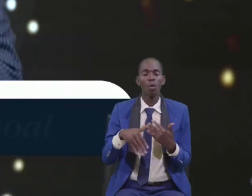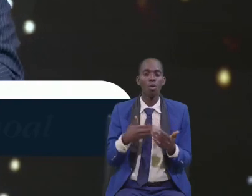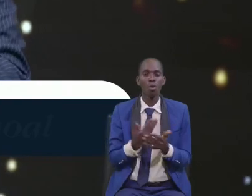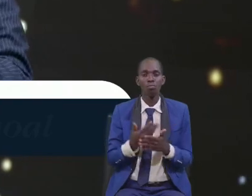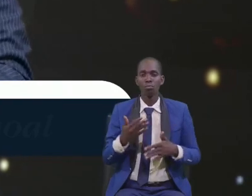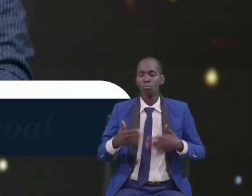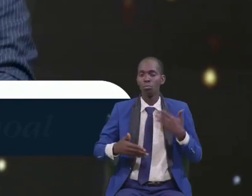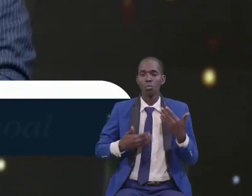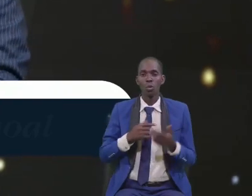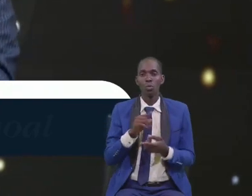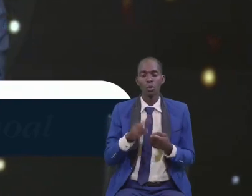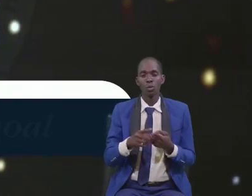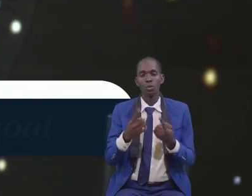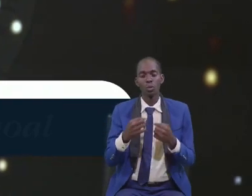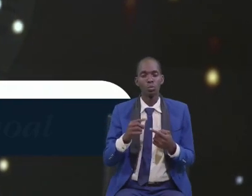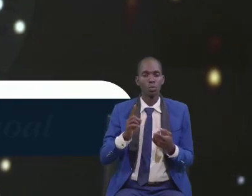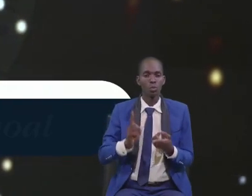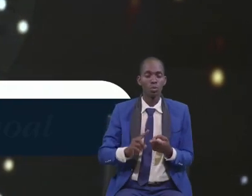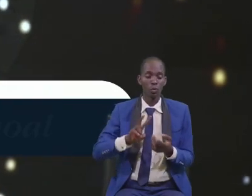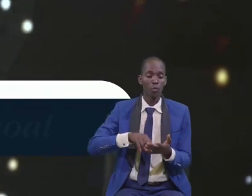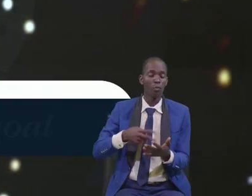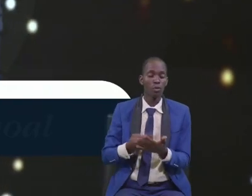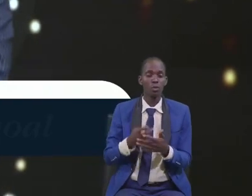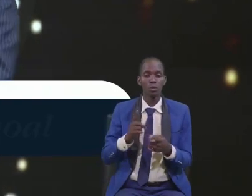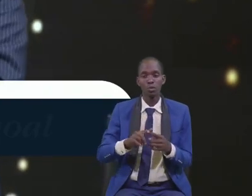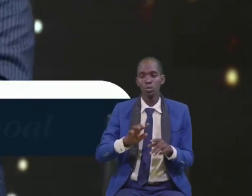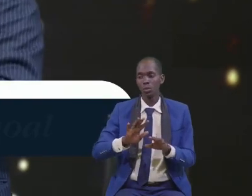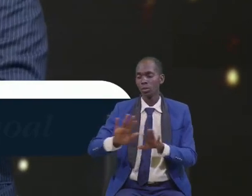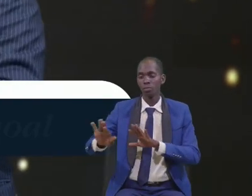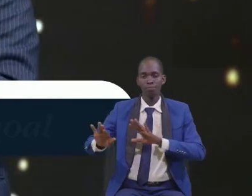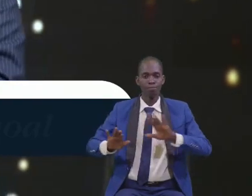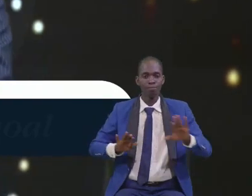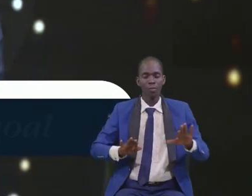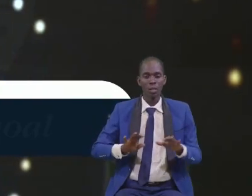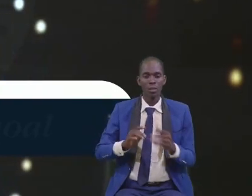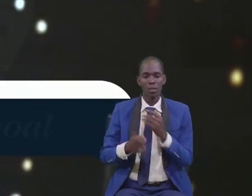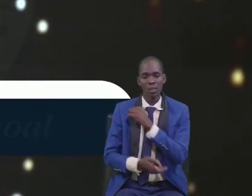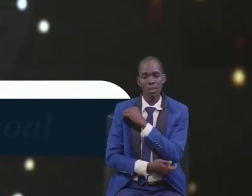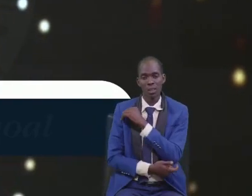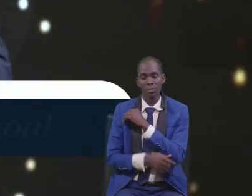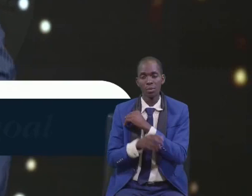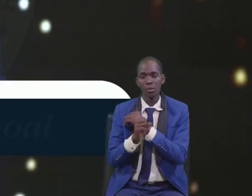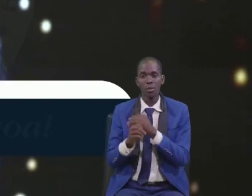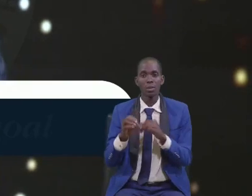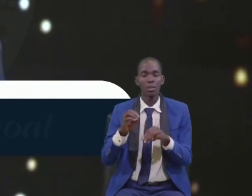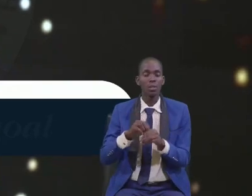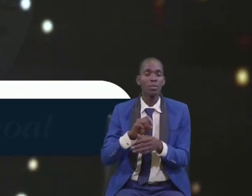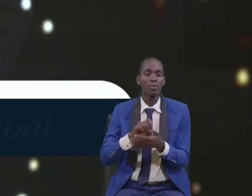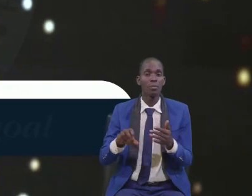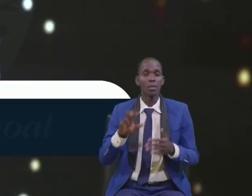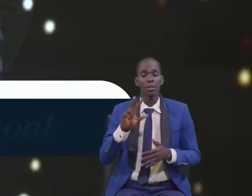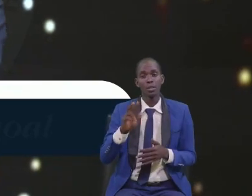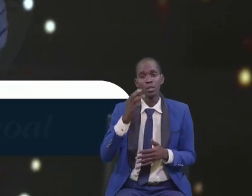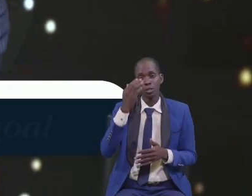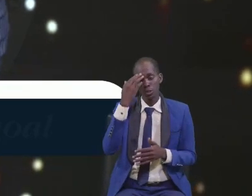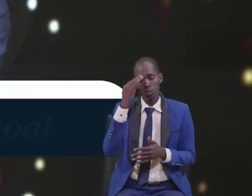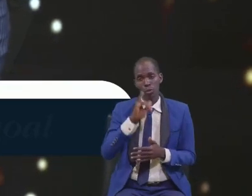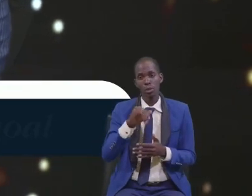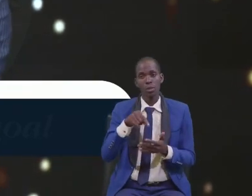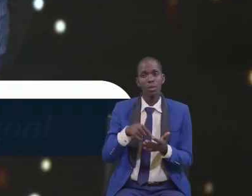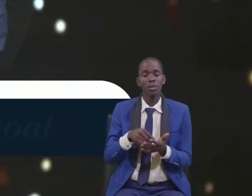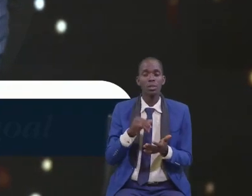fall into diverse temptations. Then in verse 3, it tells us, knowing this, that